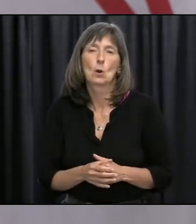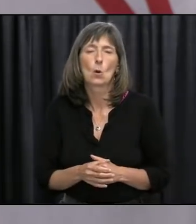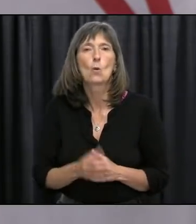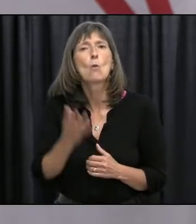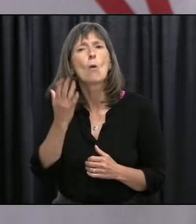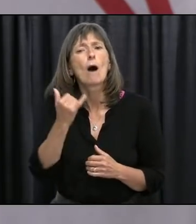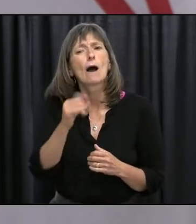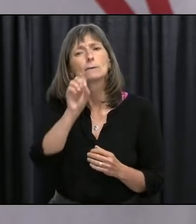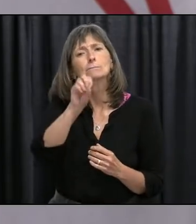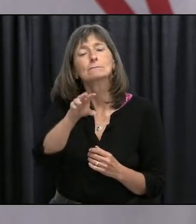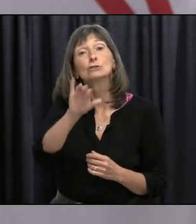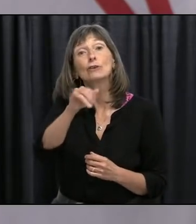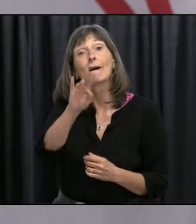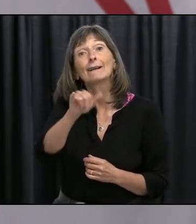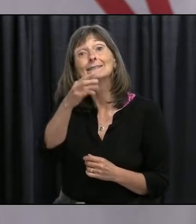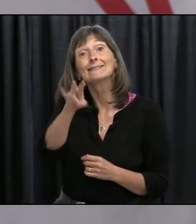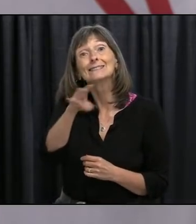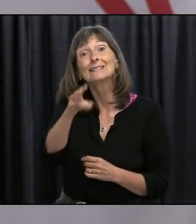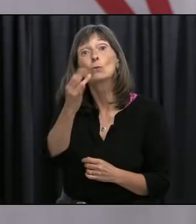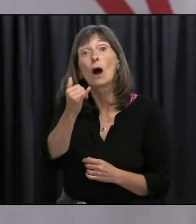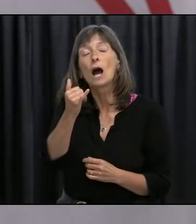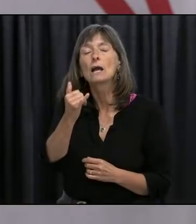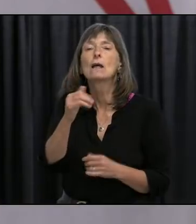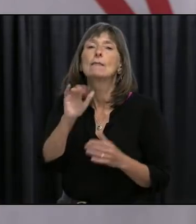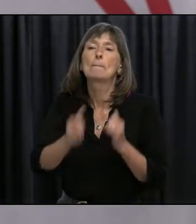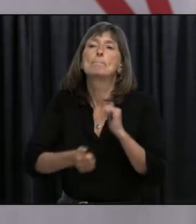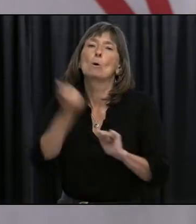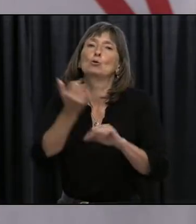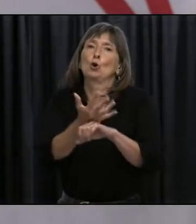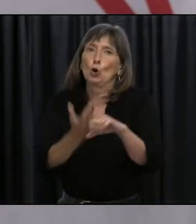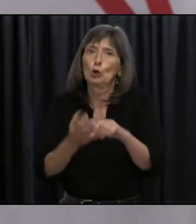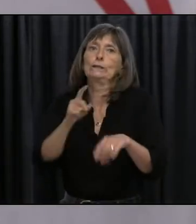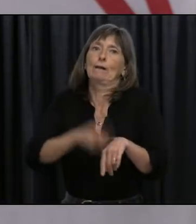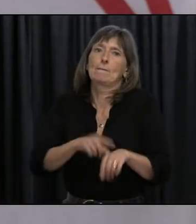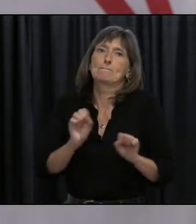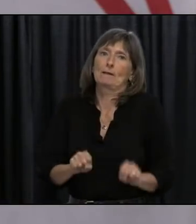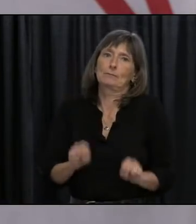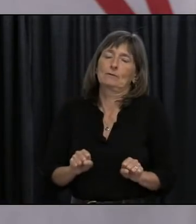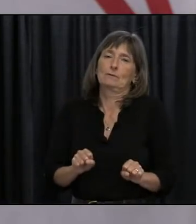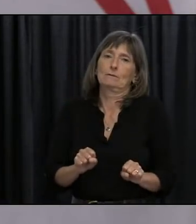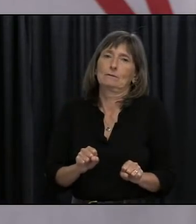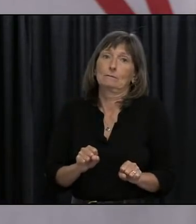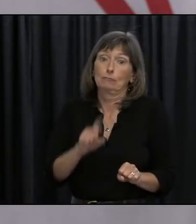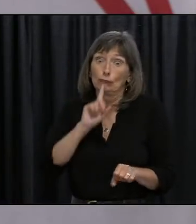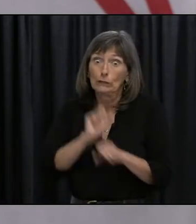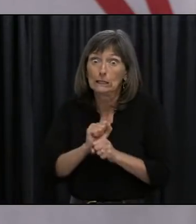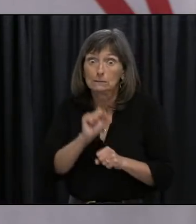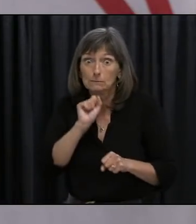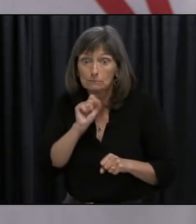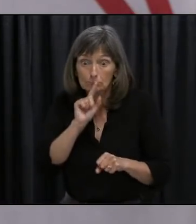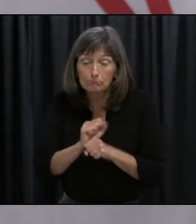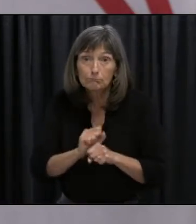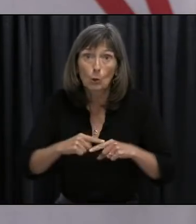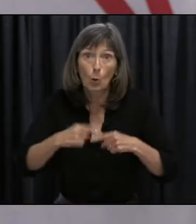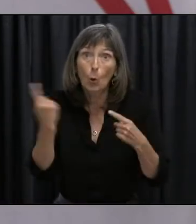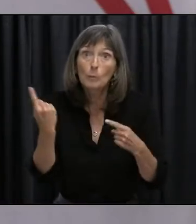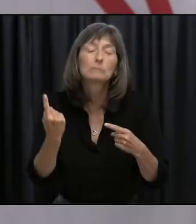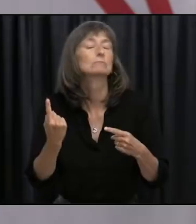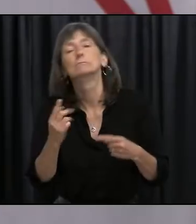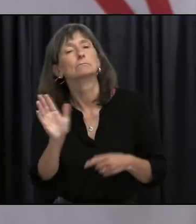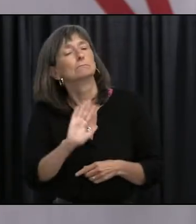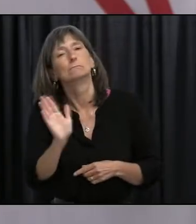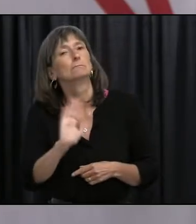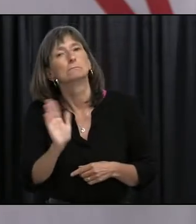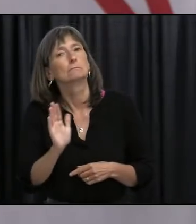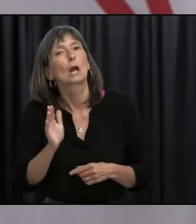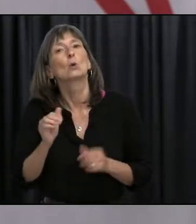July the 17th, that would be the possible earliest date. So we'll continue to work with public health, continue to work with other provinces, and